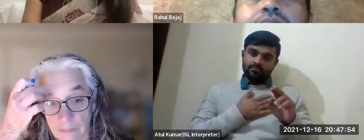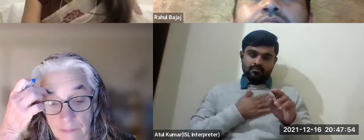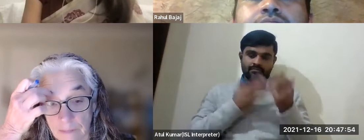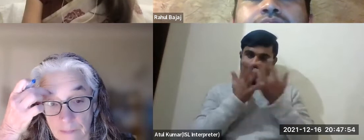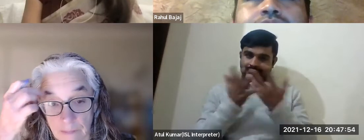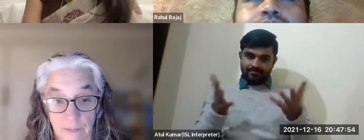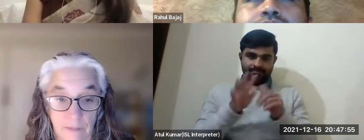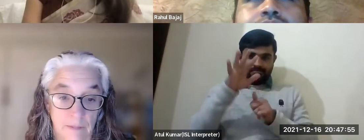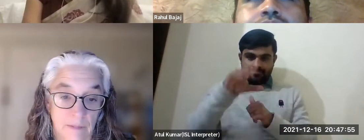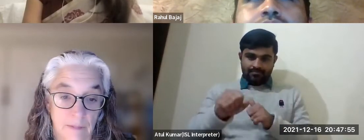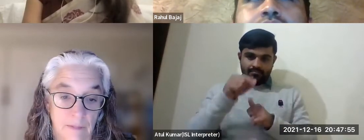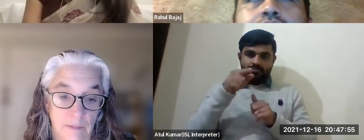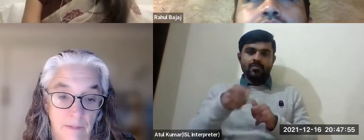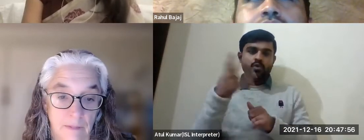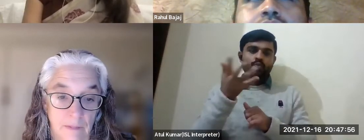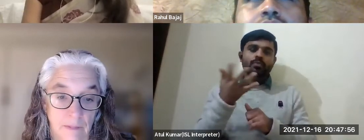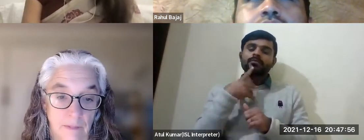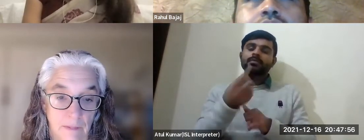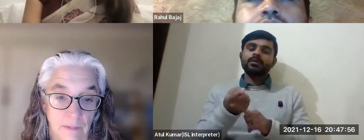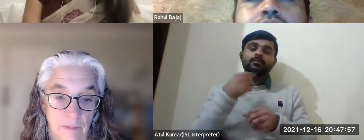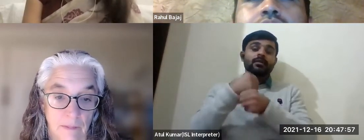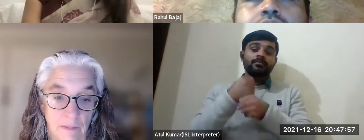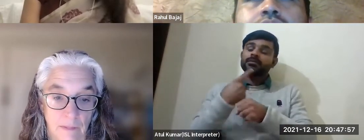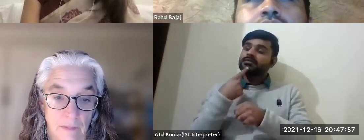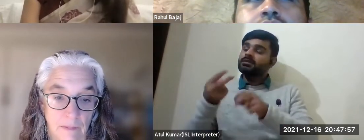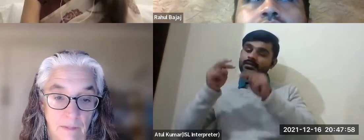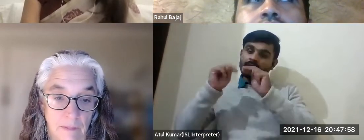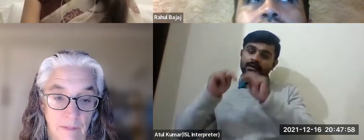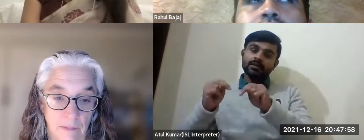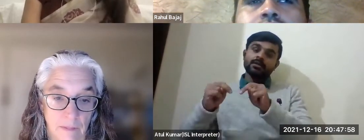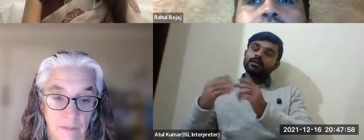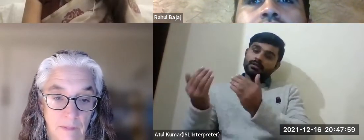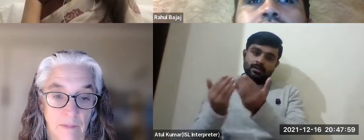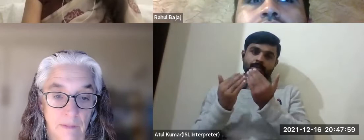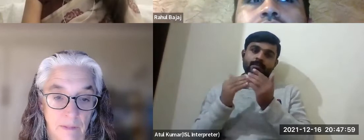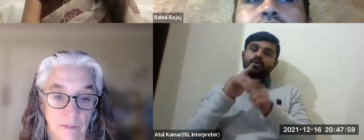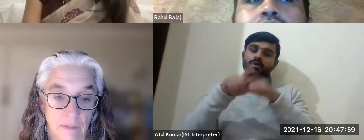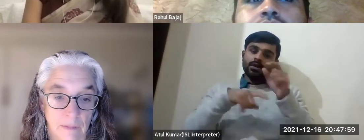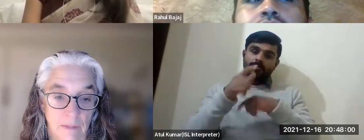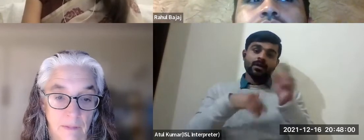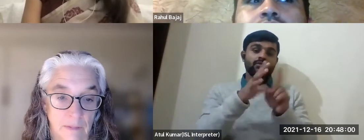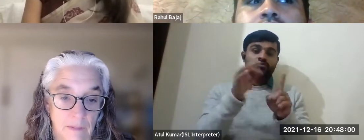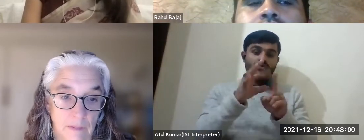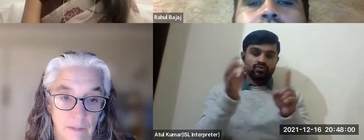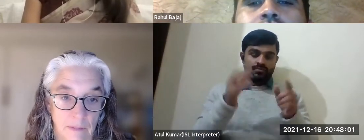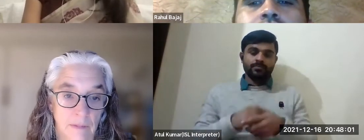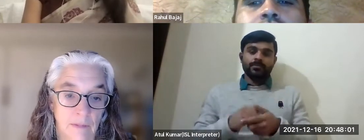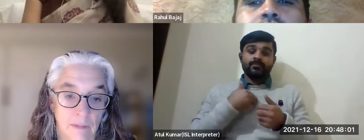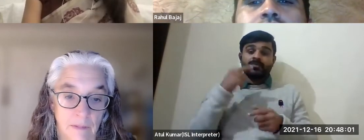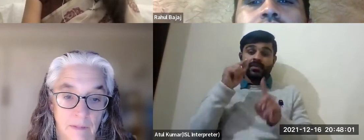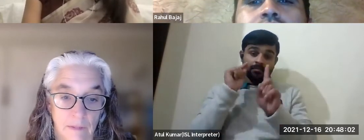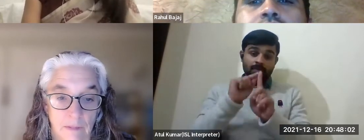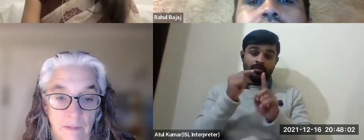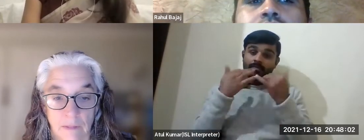product accessible, that's why we've been telling the government that we need some incentives for companies who are doing this. But at this point